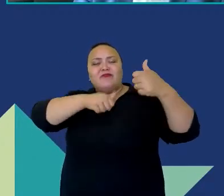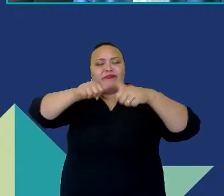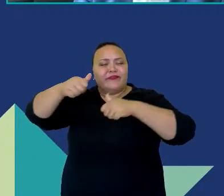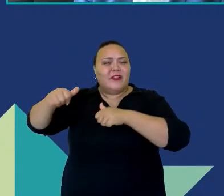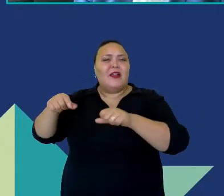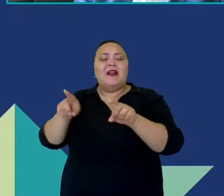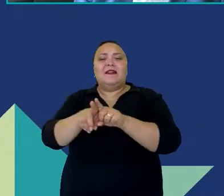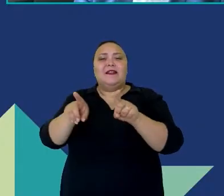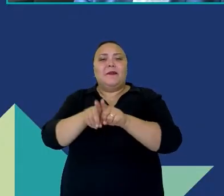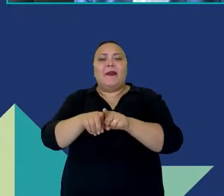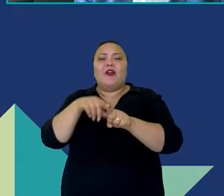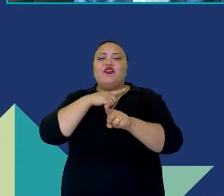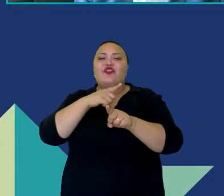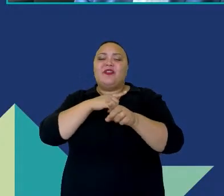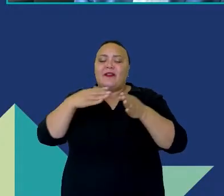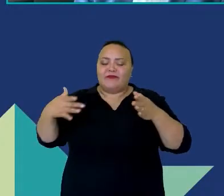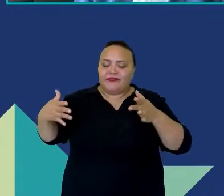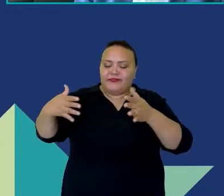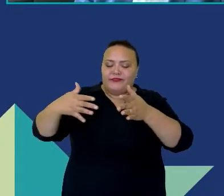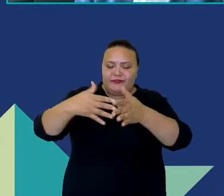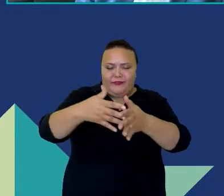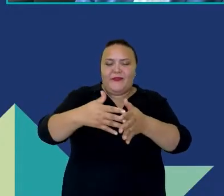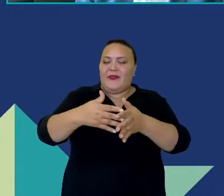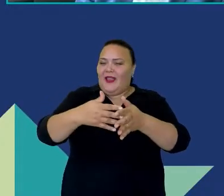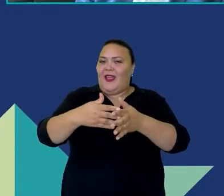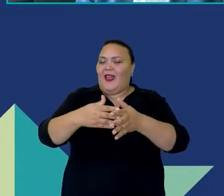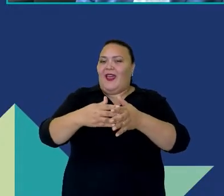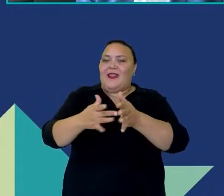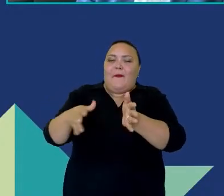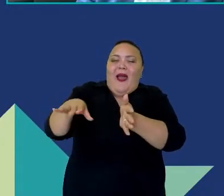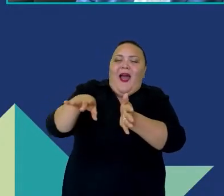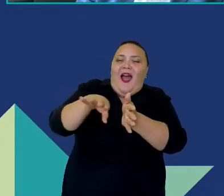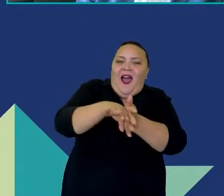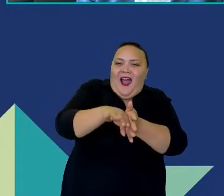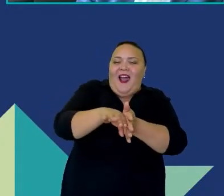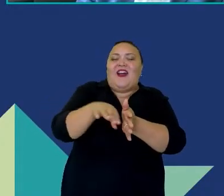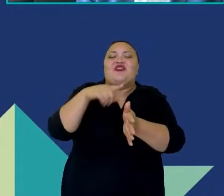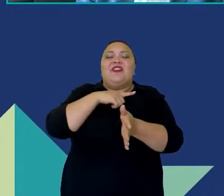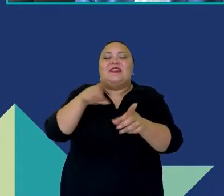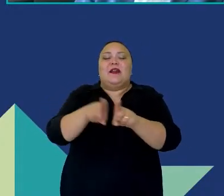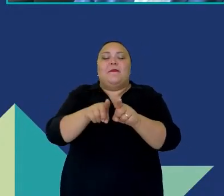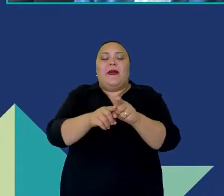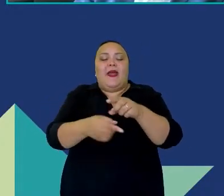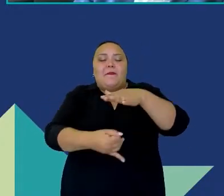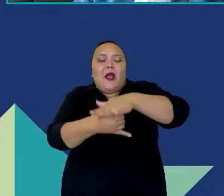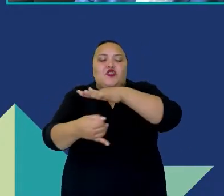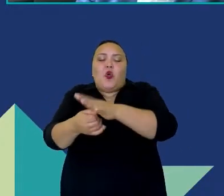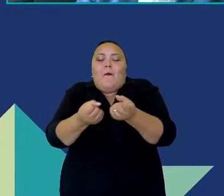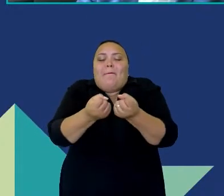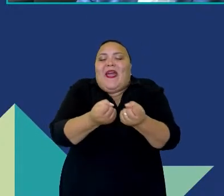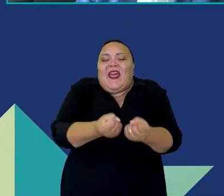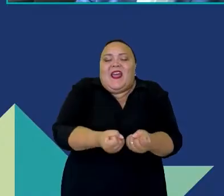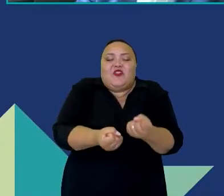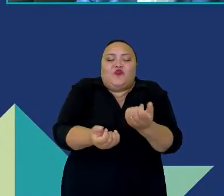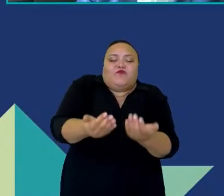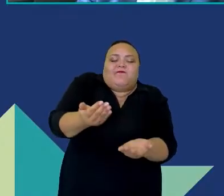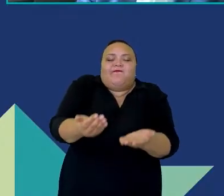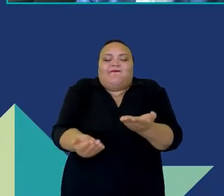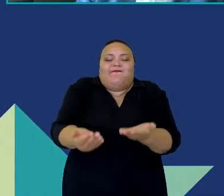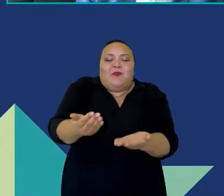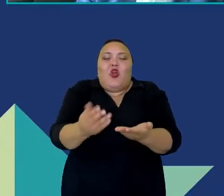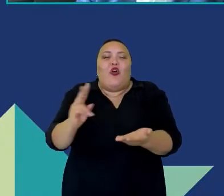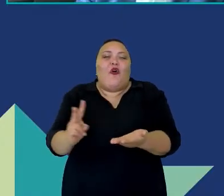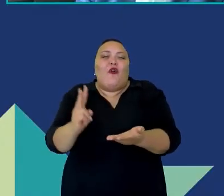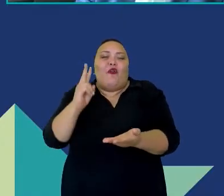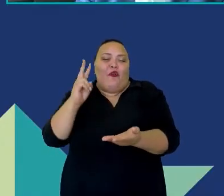actual elevations of the piezometers, the values. You have the plan view, and you can even include